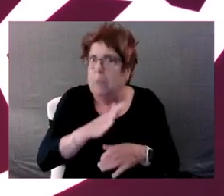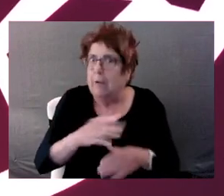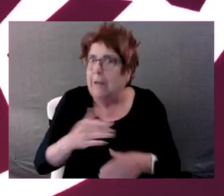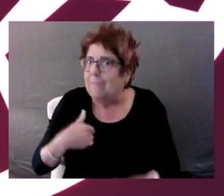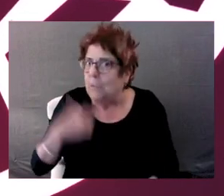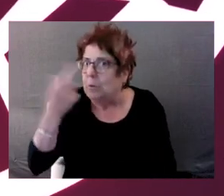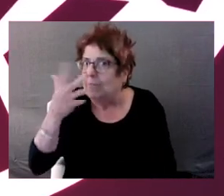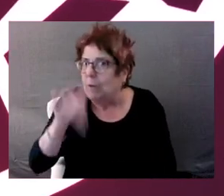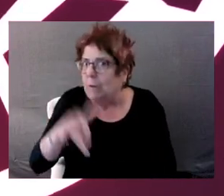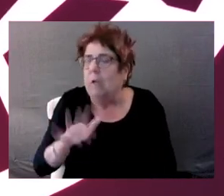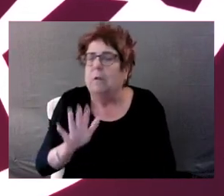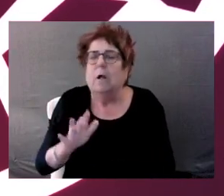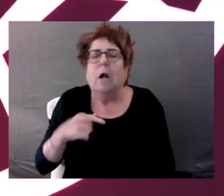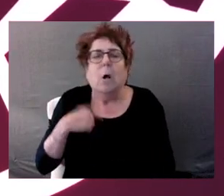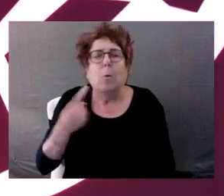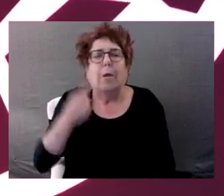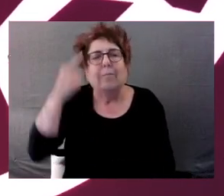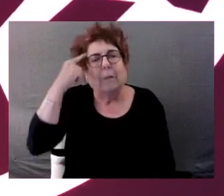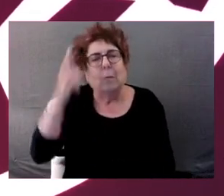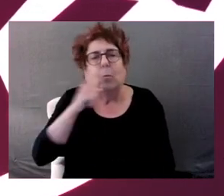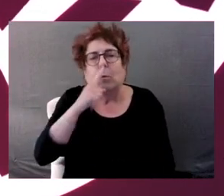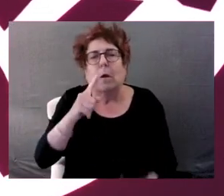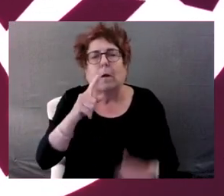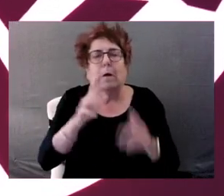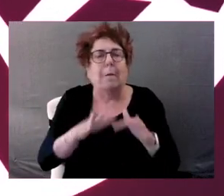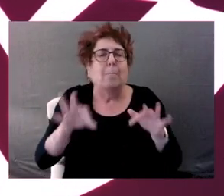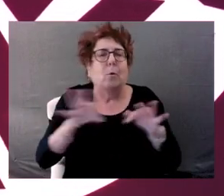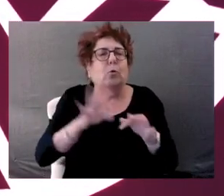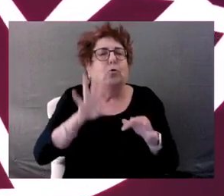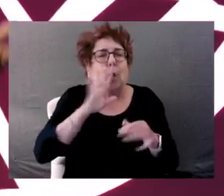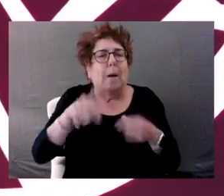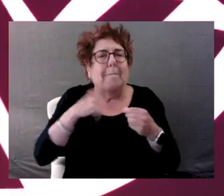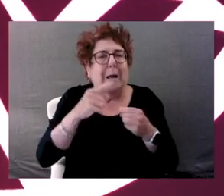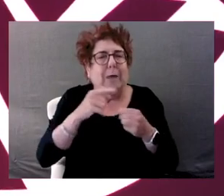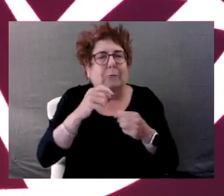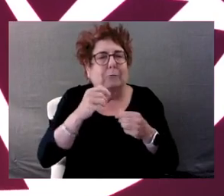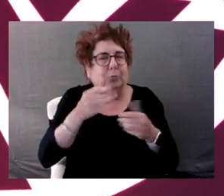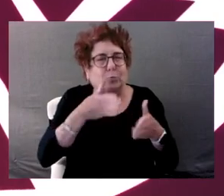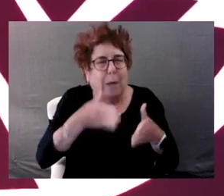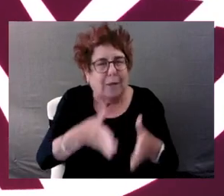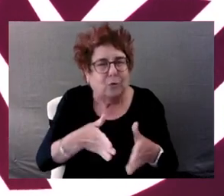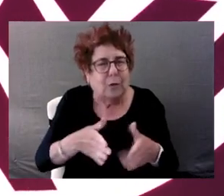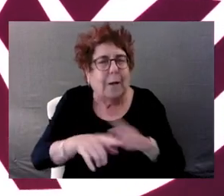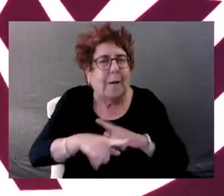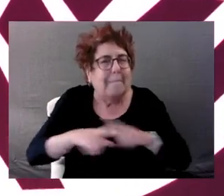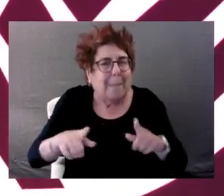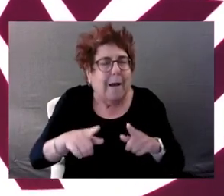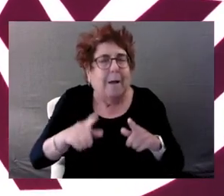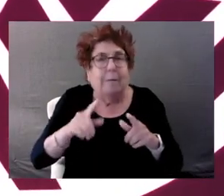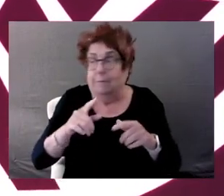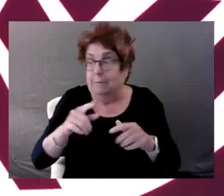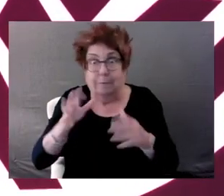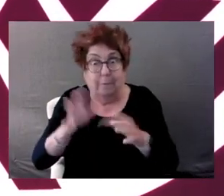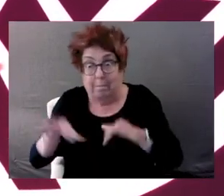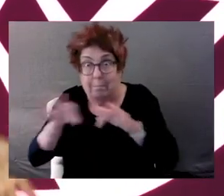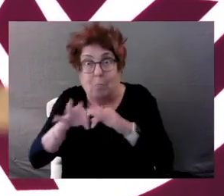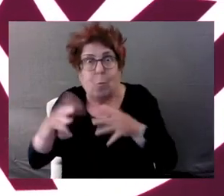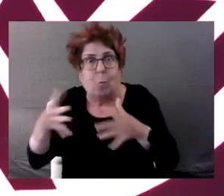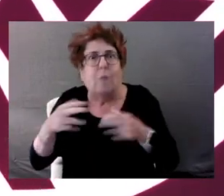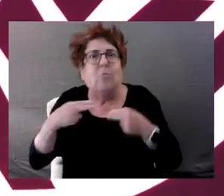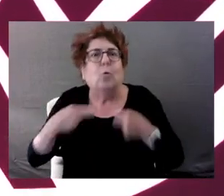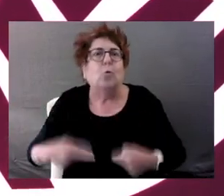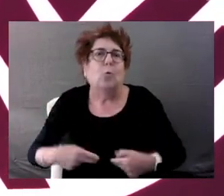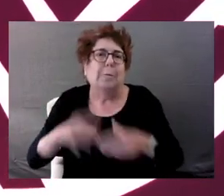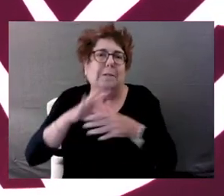think it's really important that we talk about strategy, but what makes the difference is when we bring the human spirit in the room. And what music allows us to do is to